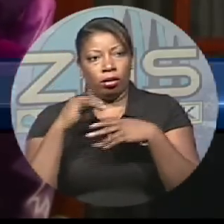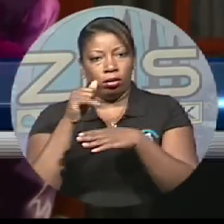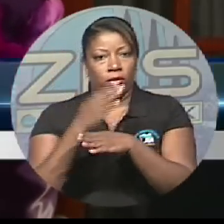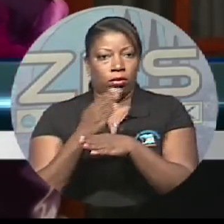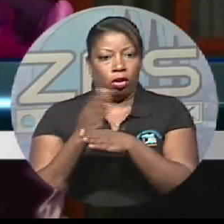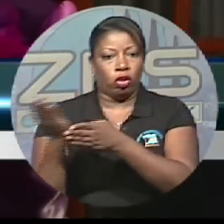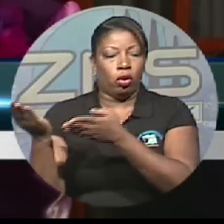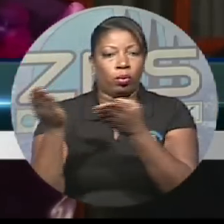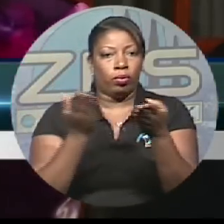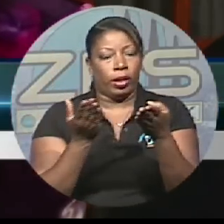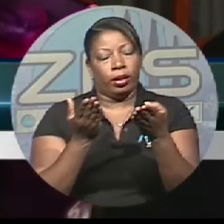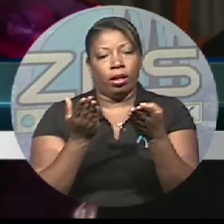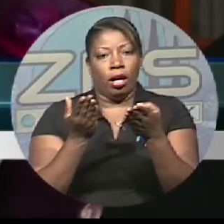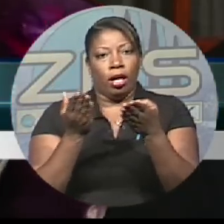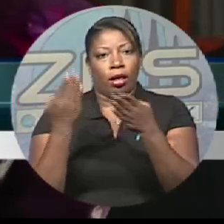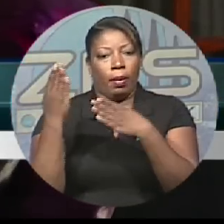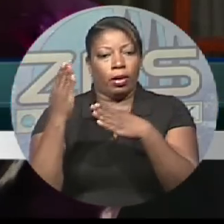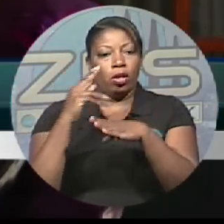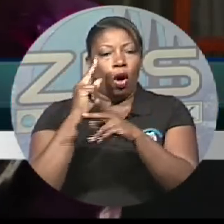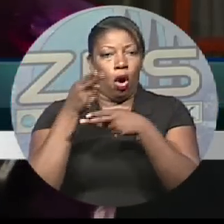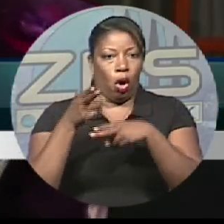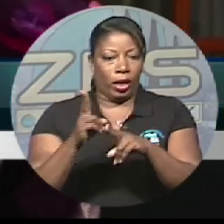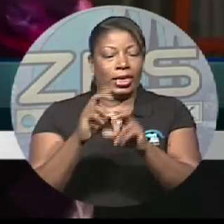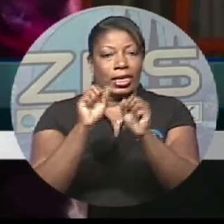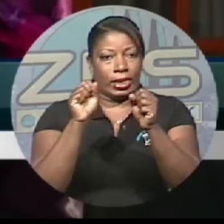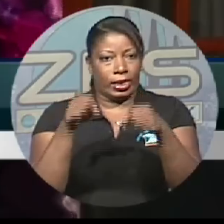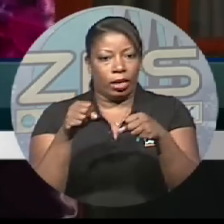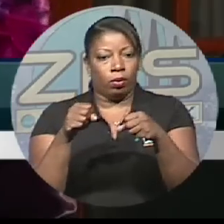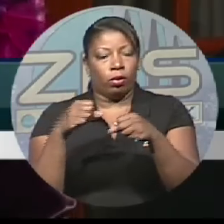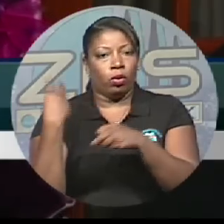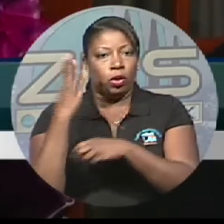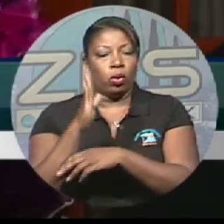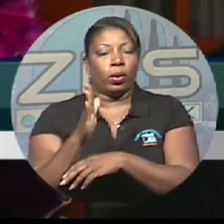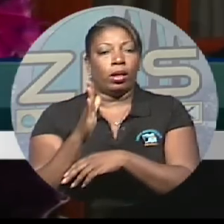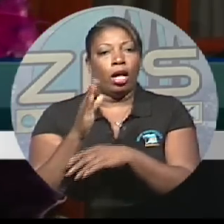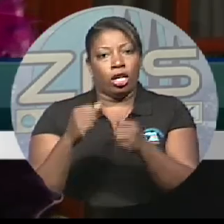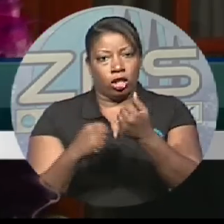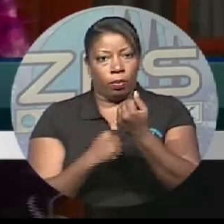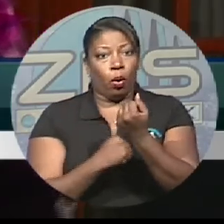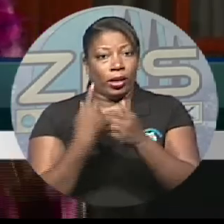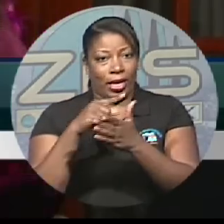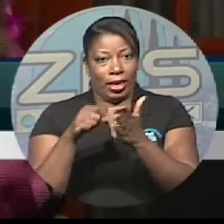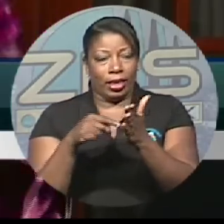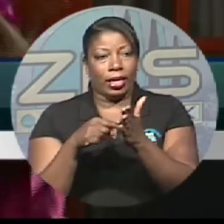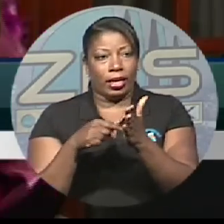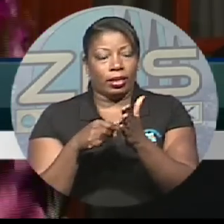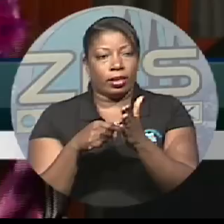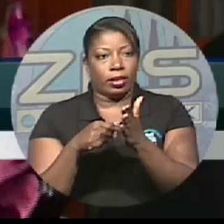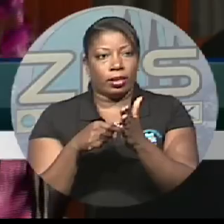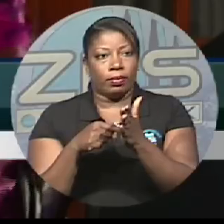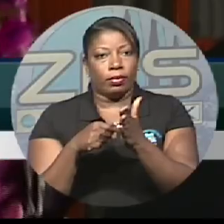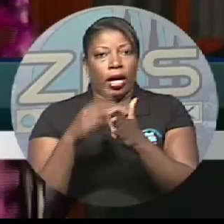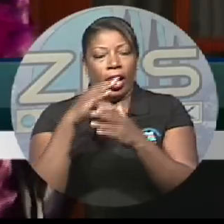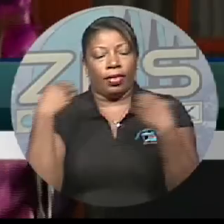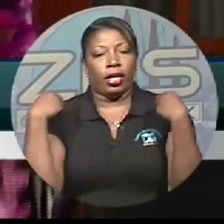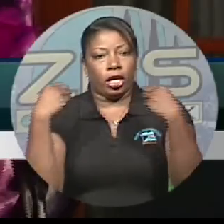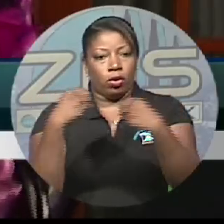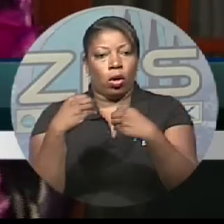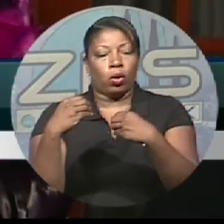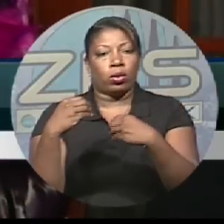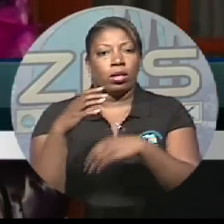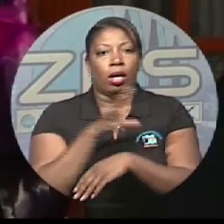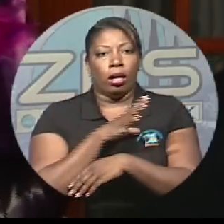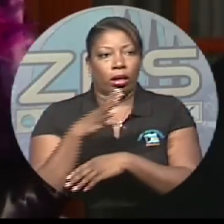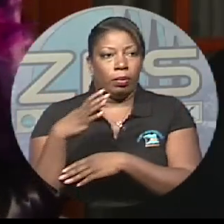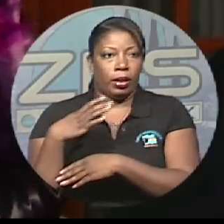a national honor system, we will support this endeavor with the Renaissance Movement and the Heroes Committee in